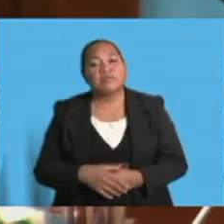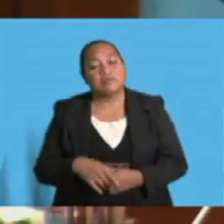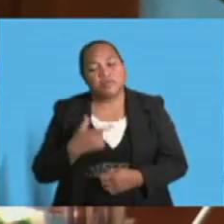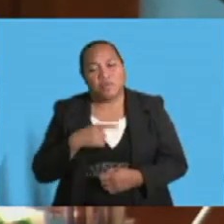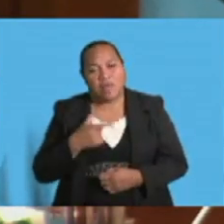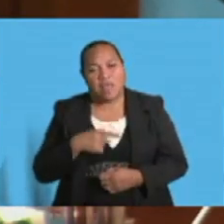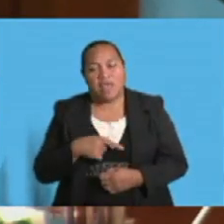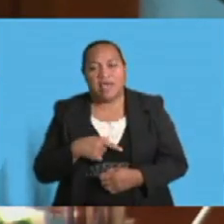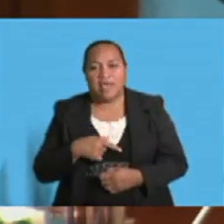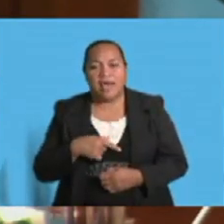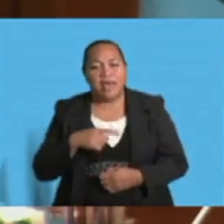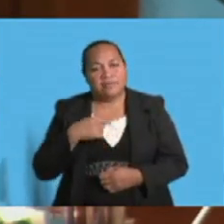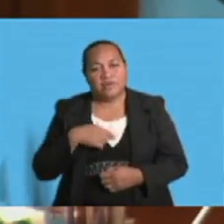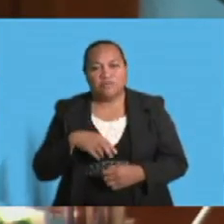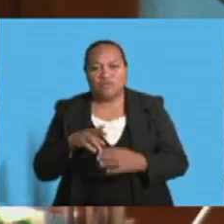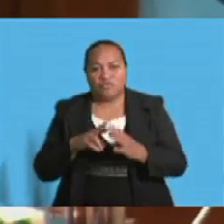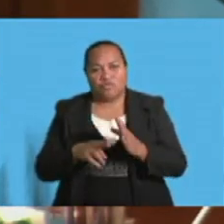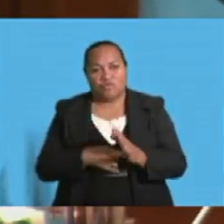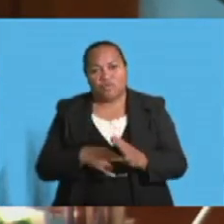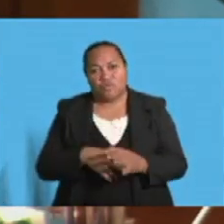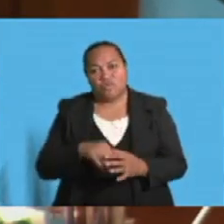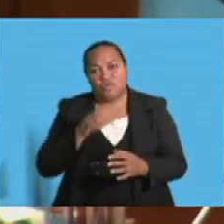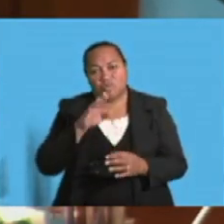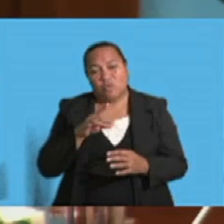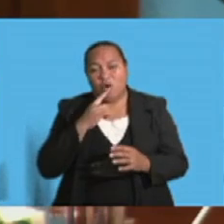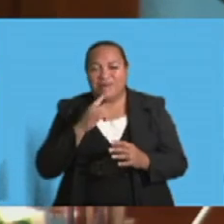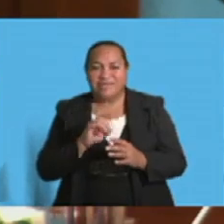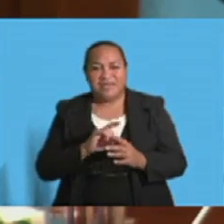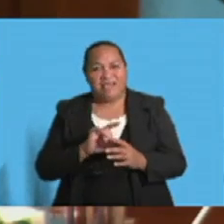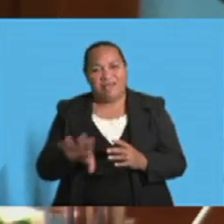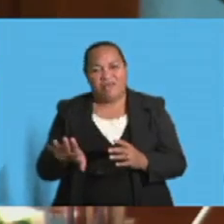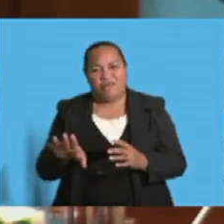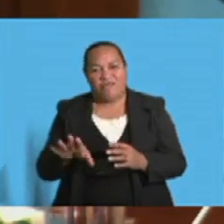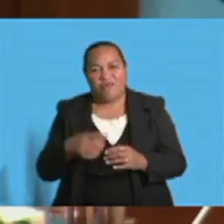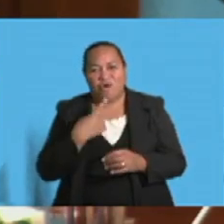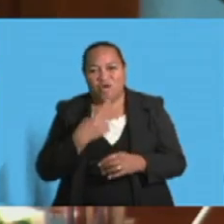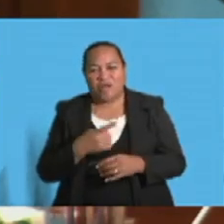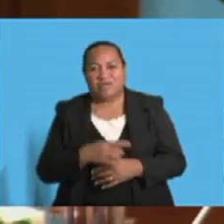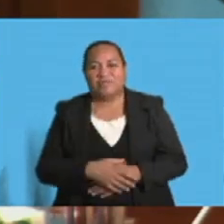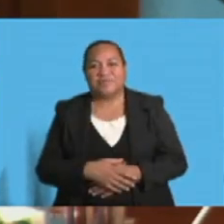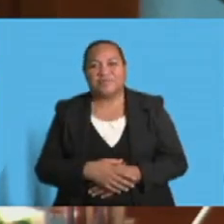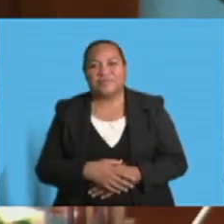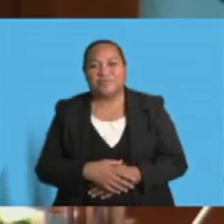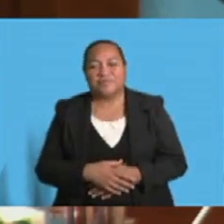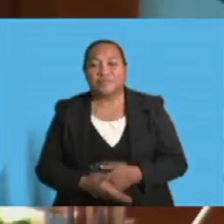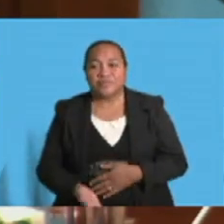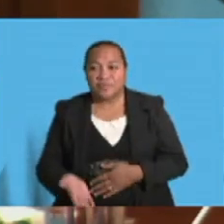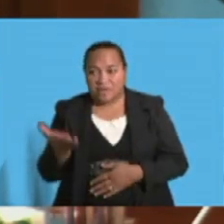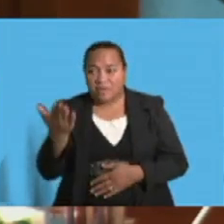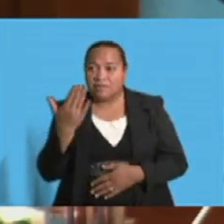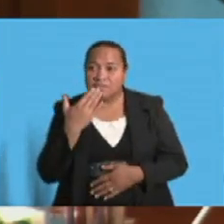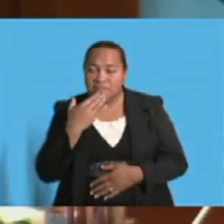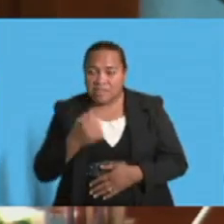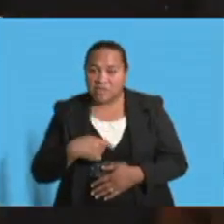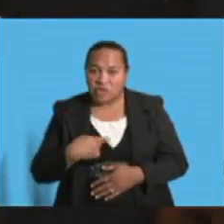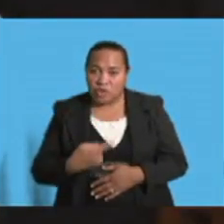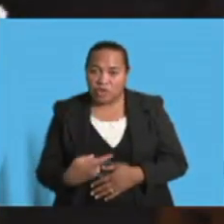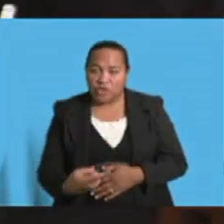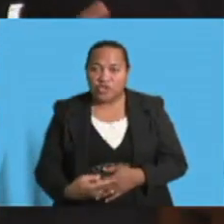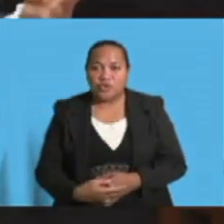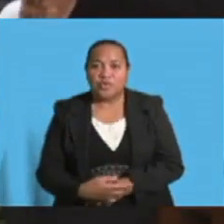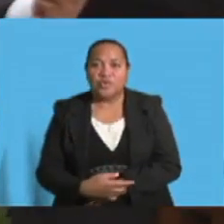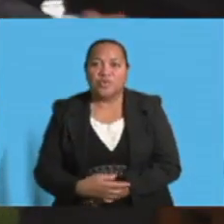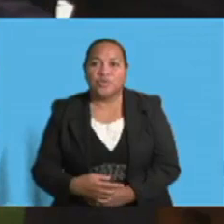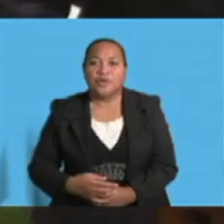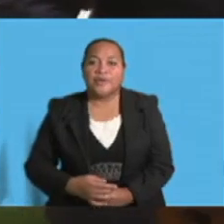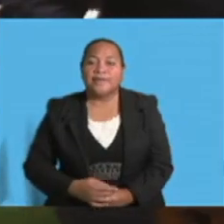I rule your point of order out of order. Honourable Minister, please continue. Madam Speaker,